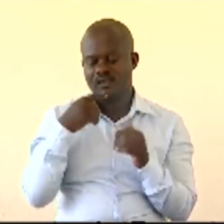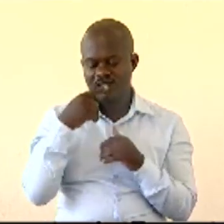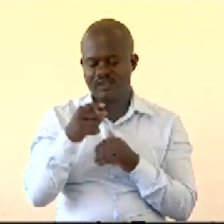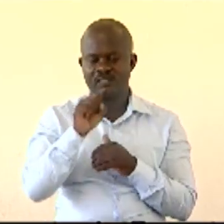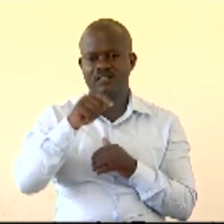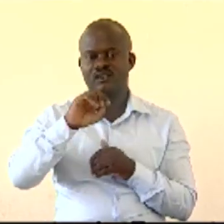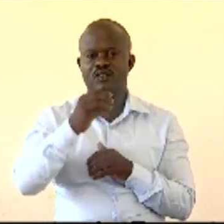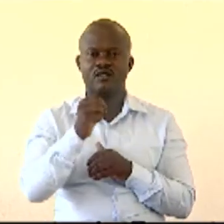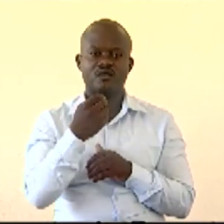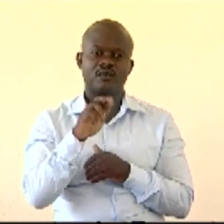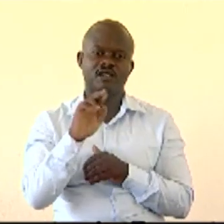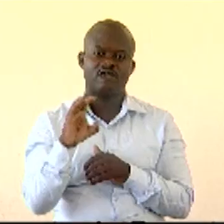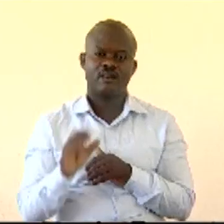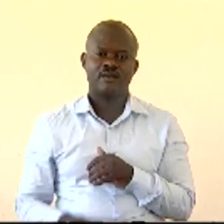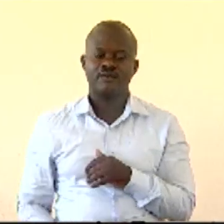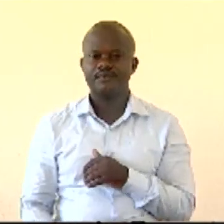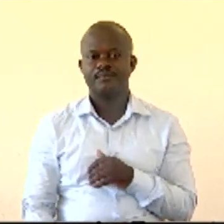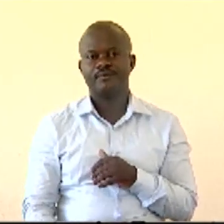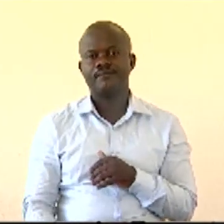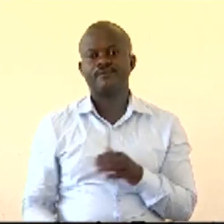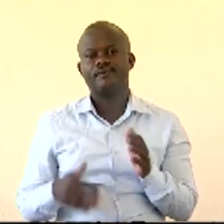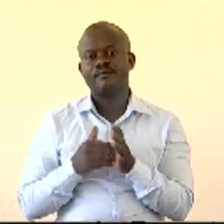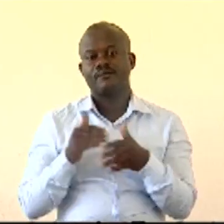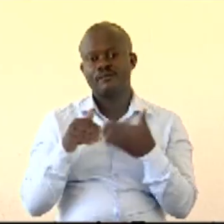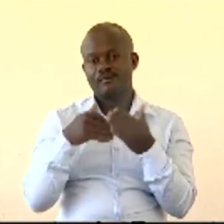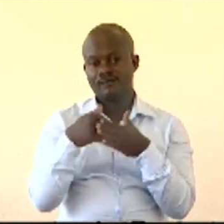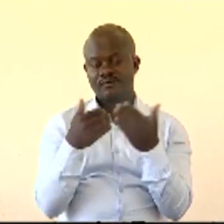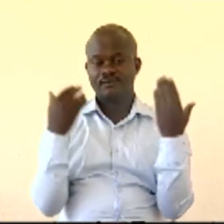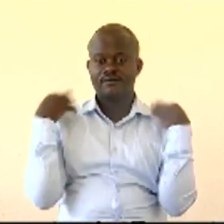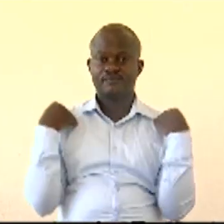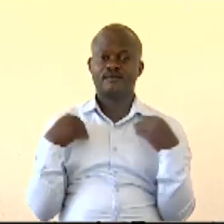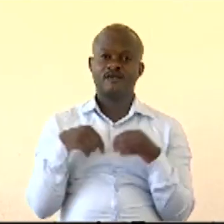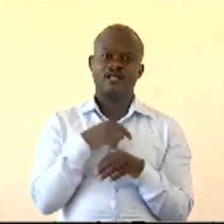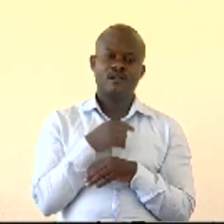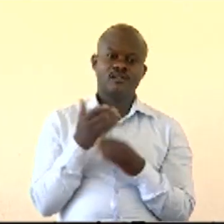stoichiometry. And the revision exercise we have is here.